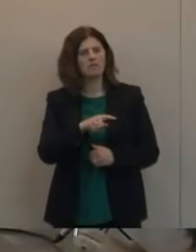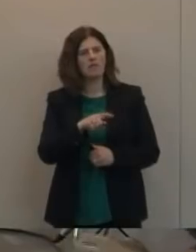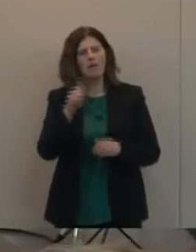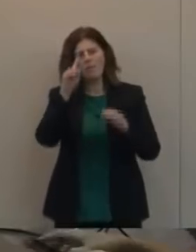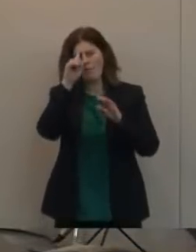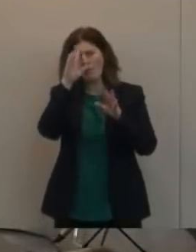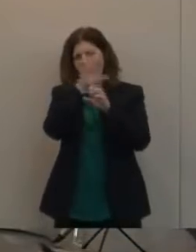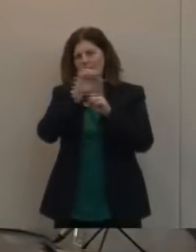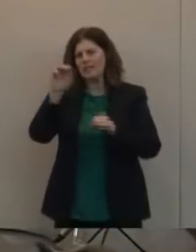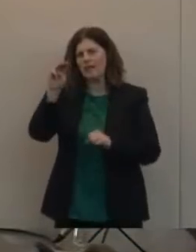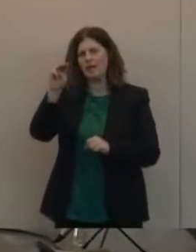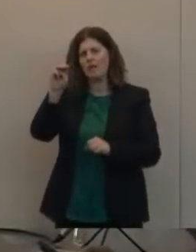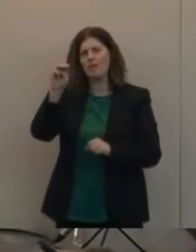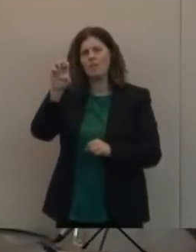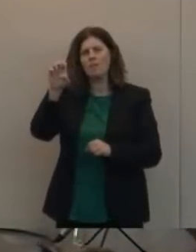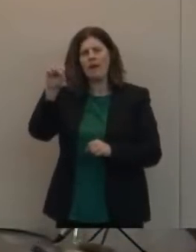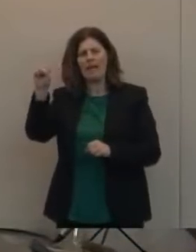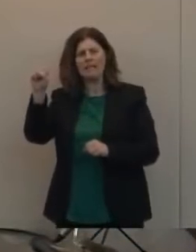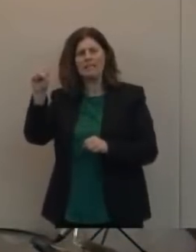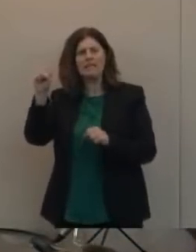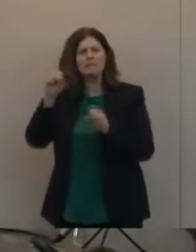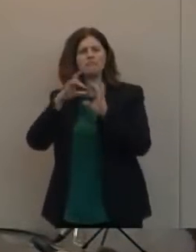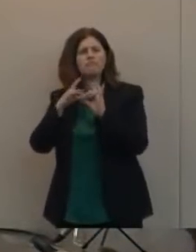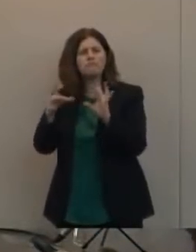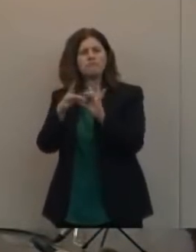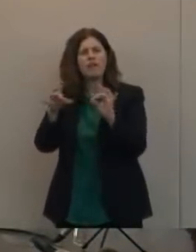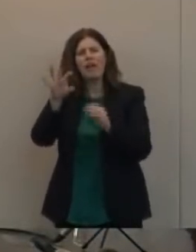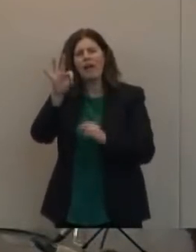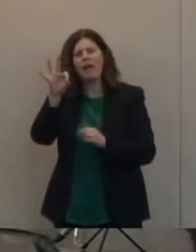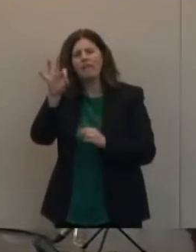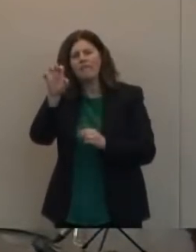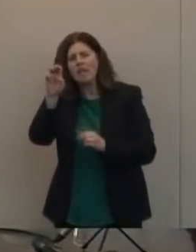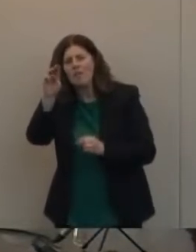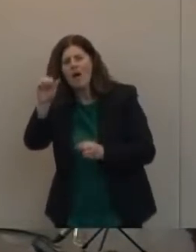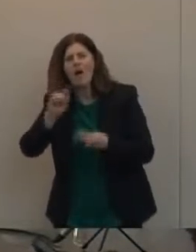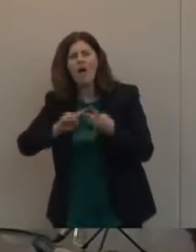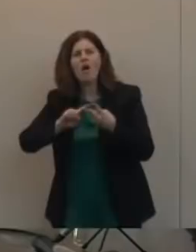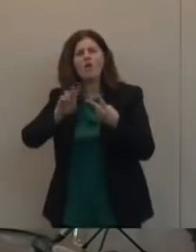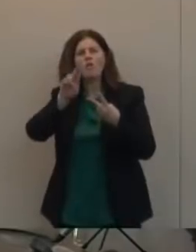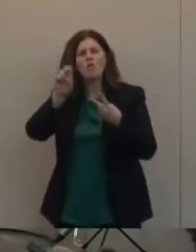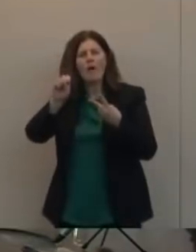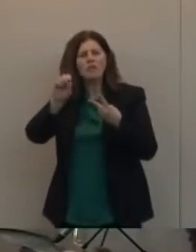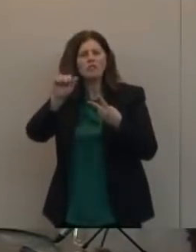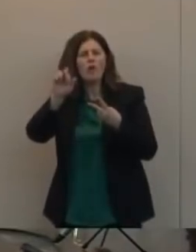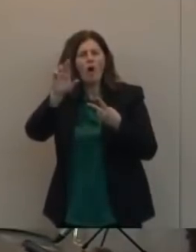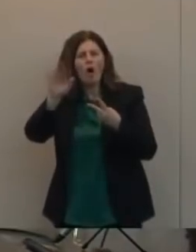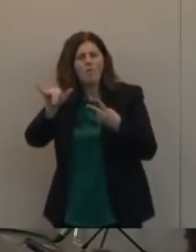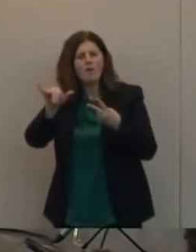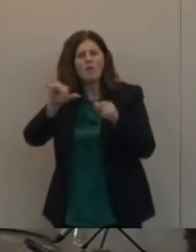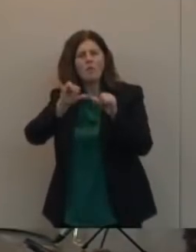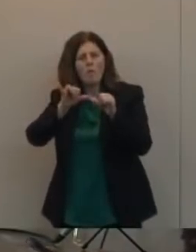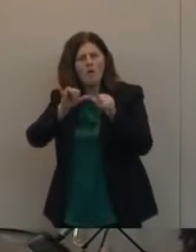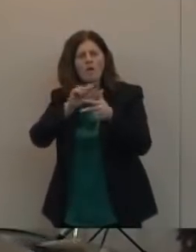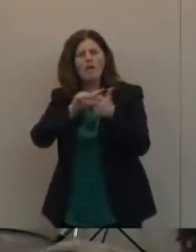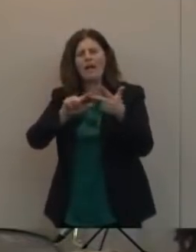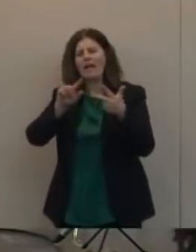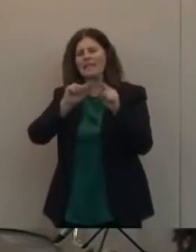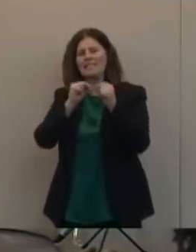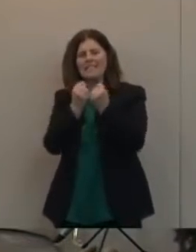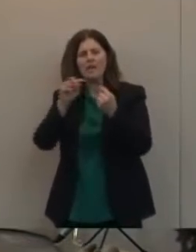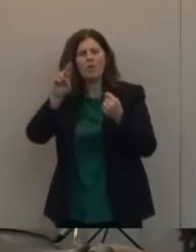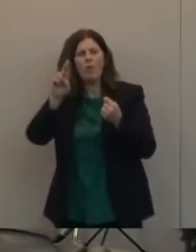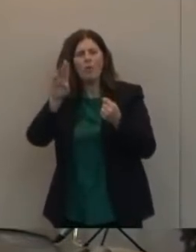how FEMA, the Arizona National Guard, the U.S. Army Corps of Engineers, and now Team Rubicon